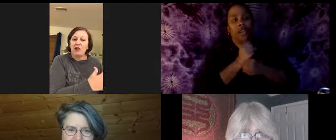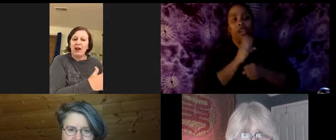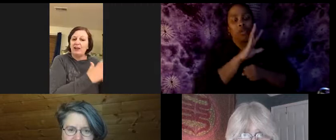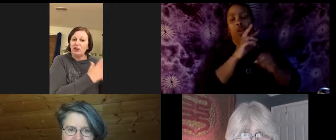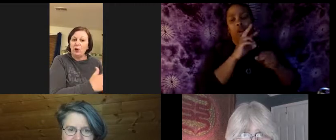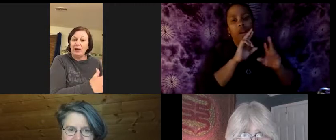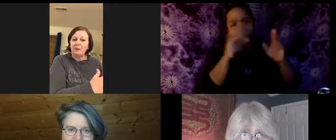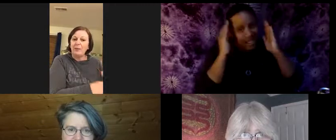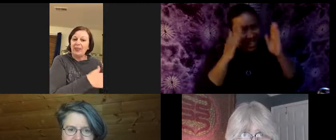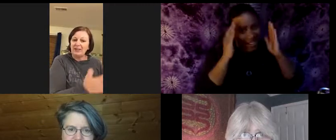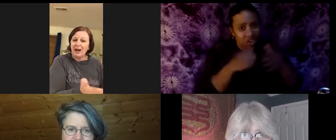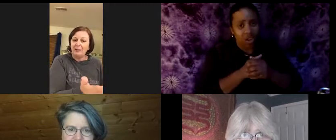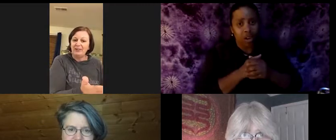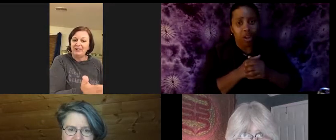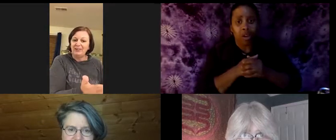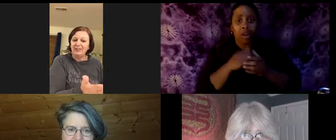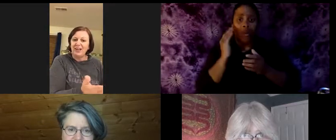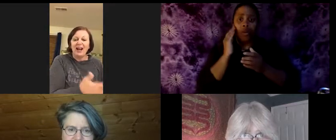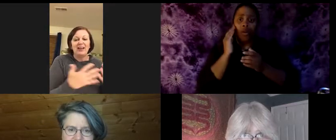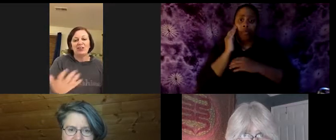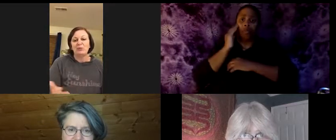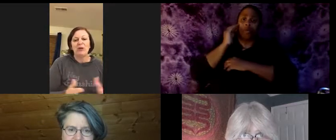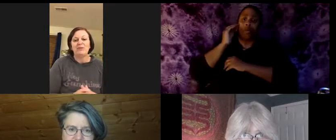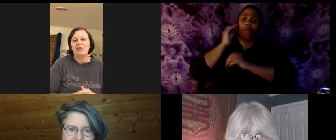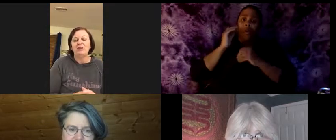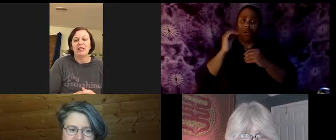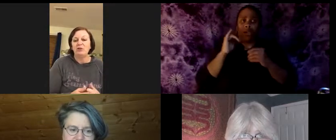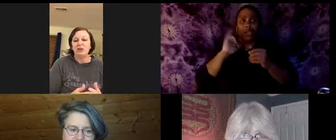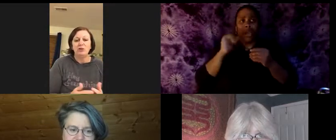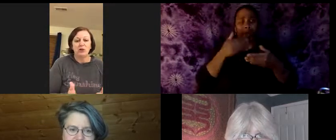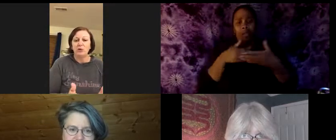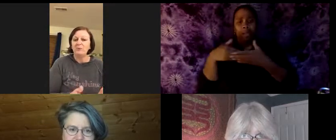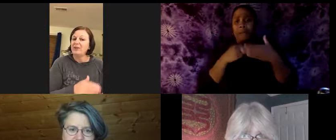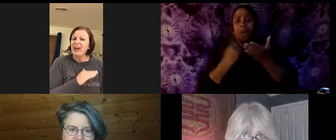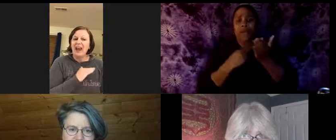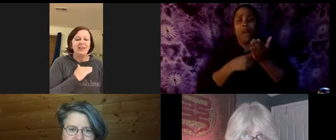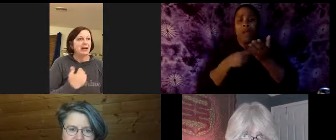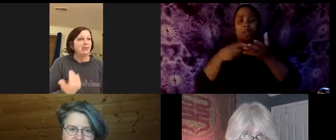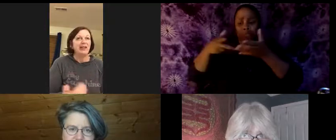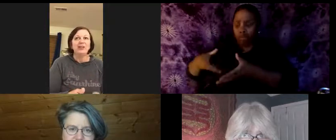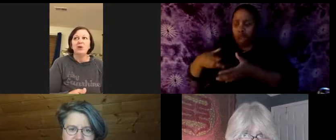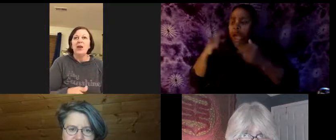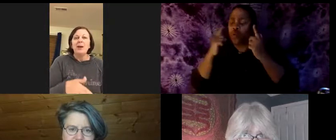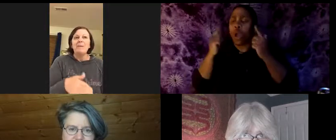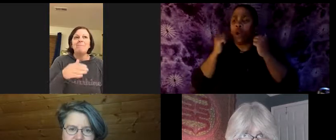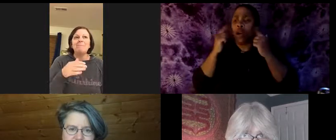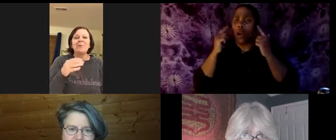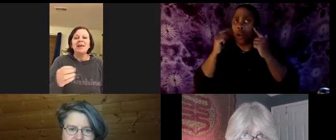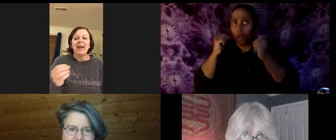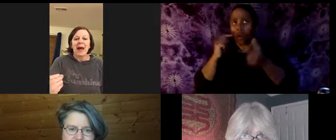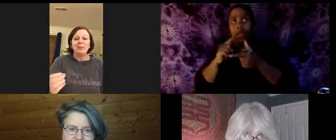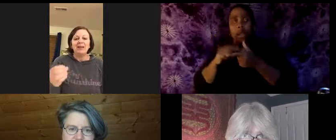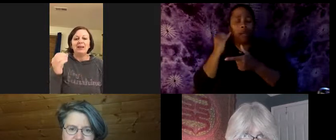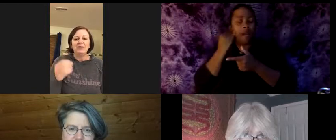cry and they cry and you don't pick them up, they stop. And that's just what you have to do. Like you did, you ignored them. And I'm telling you,